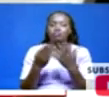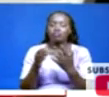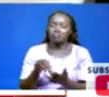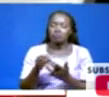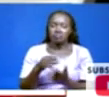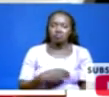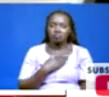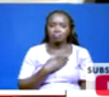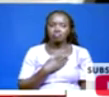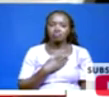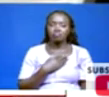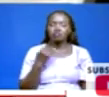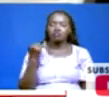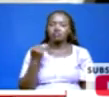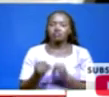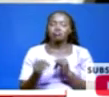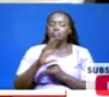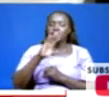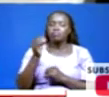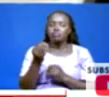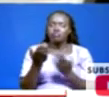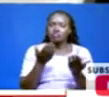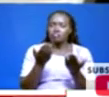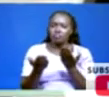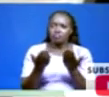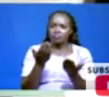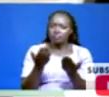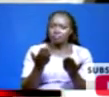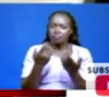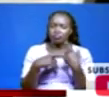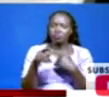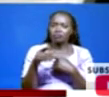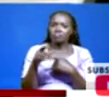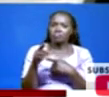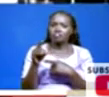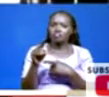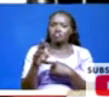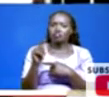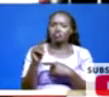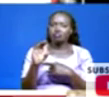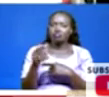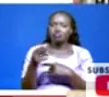guests at the just-concluded African Mini Classic Rally won by Dutchman Remon Vos.